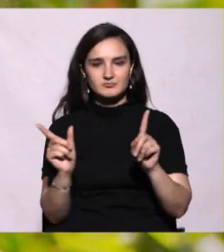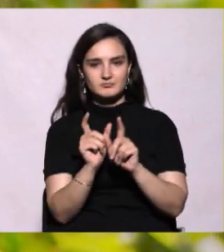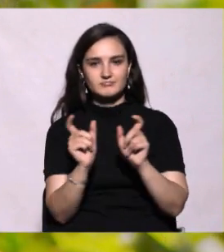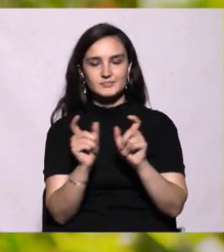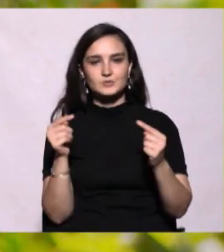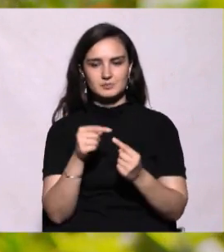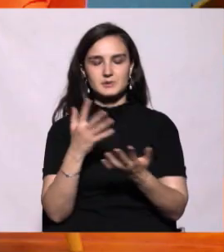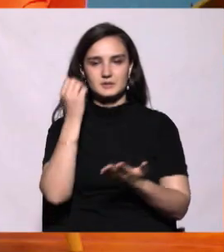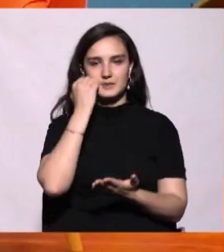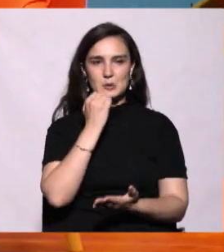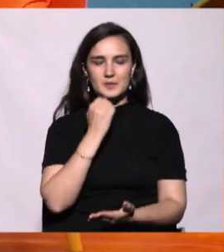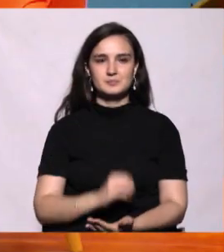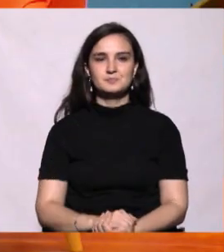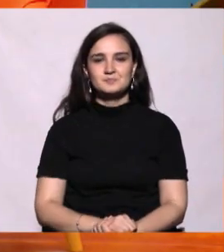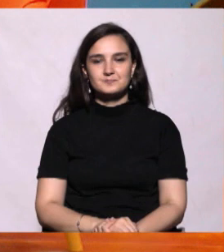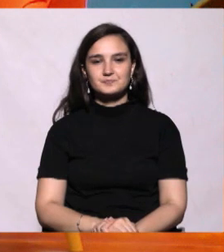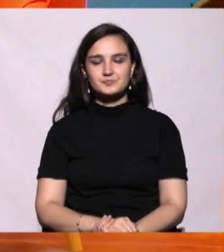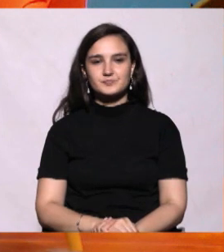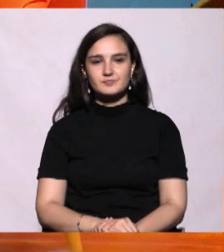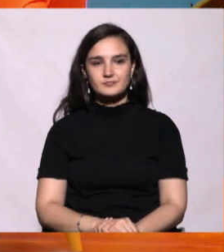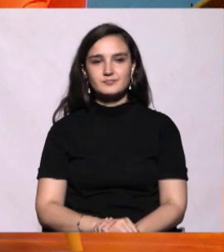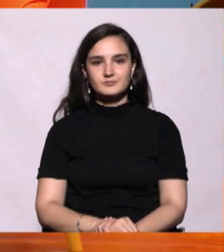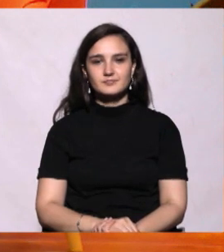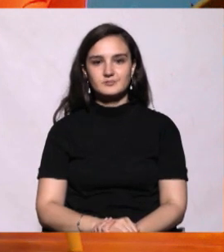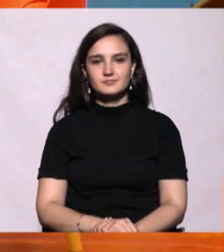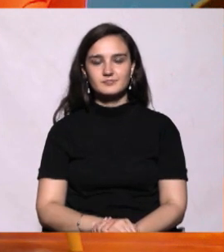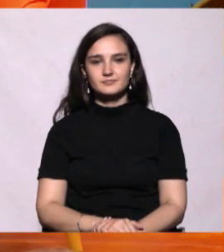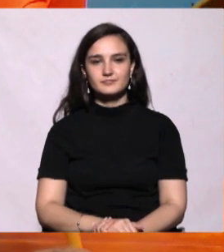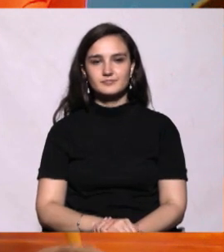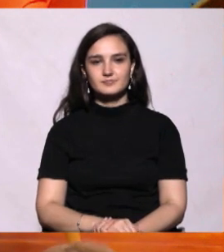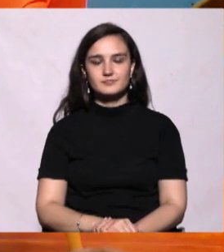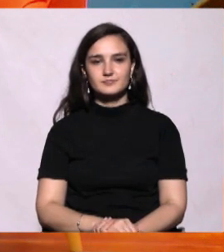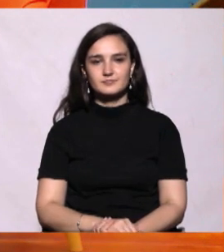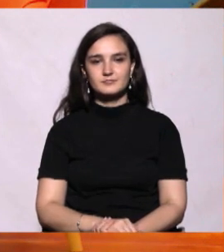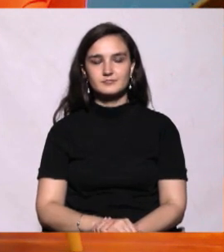Thank you very much. Could be a nice poem. Yeah, why not?